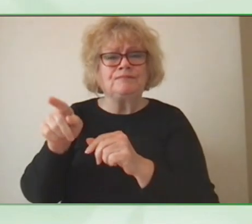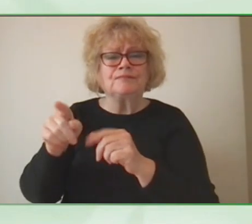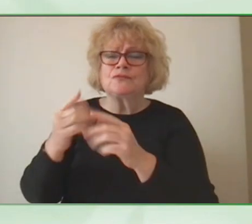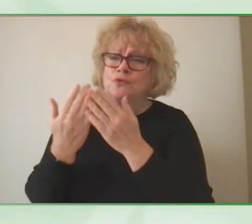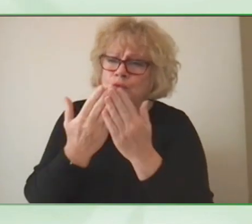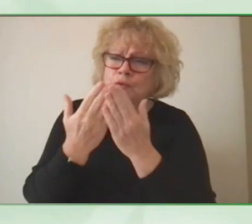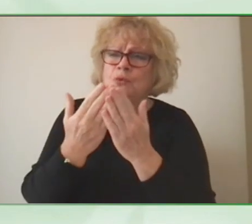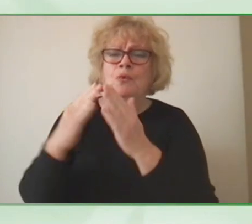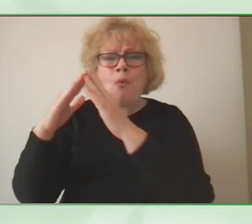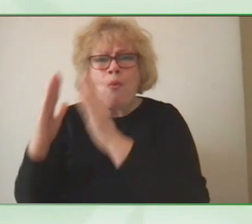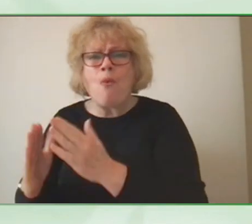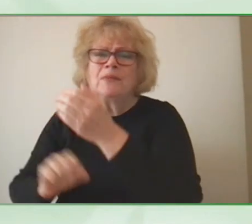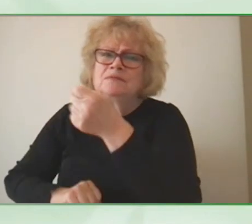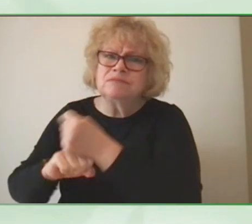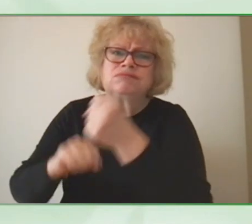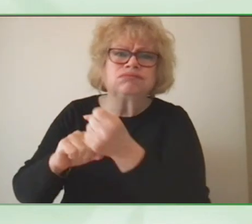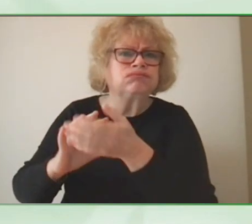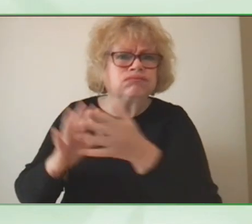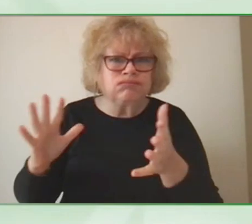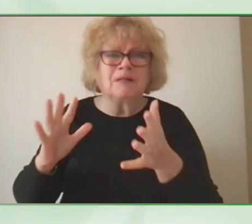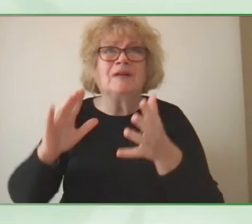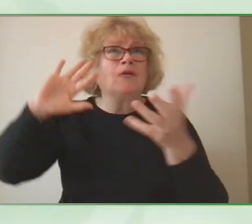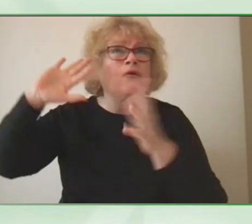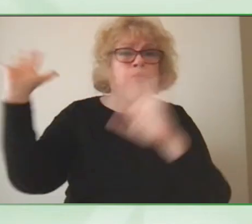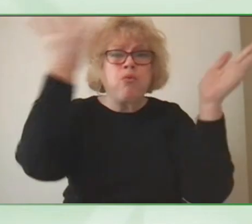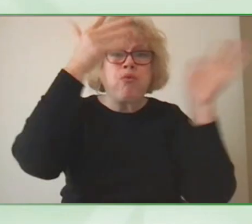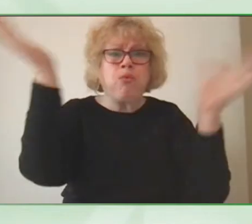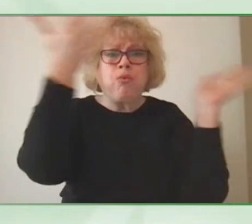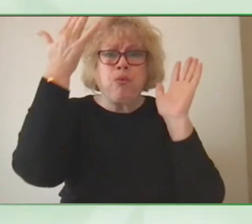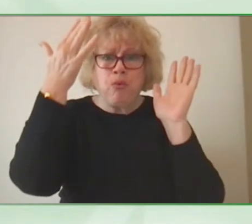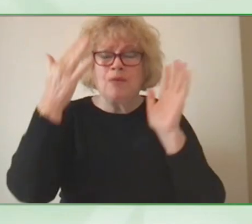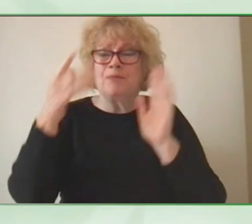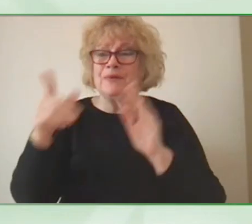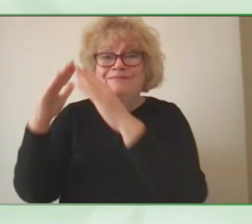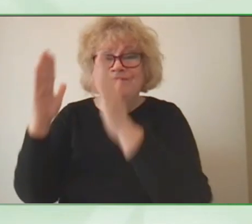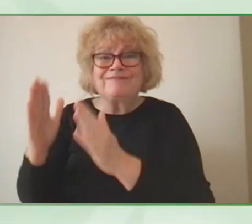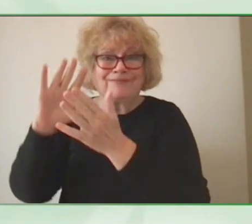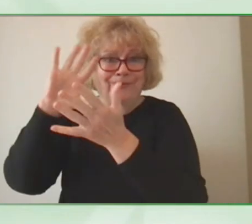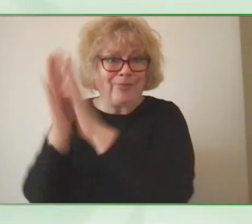the people who provided support to her son were